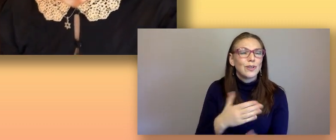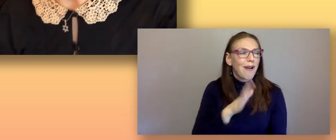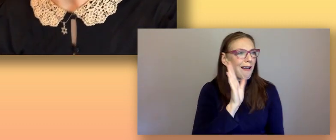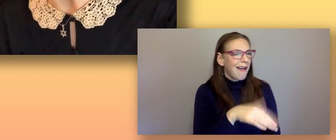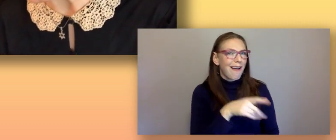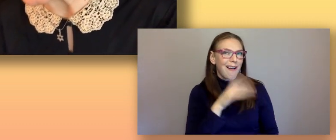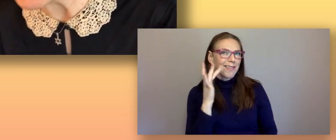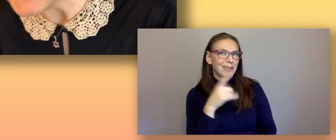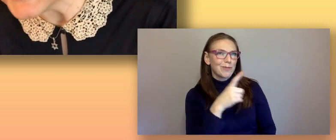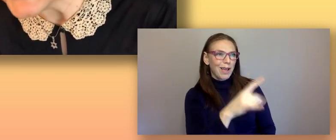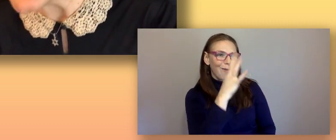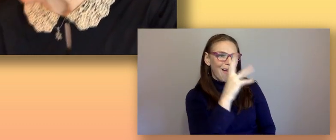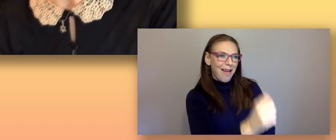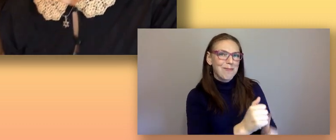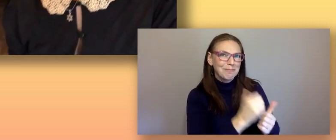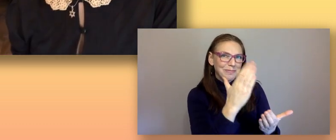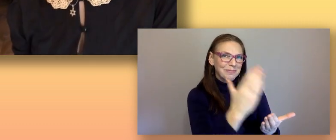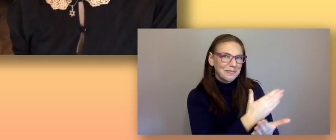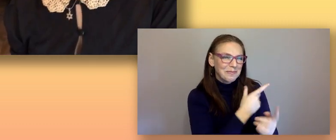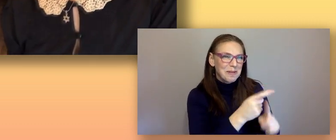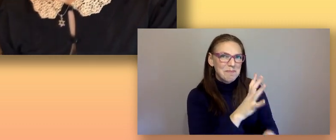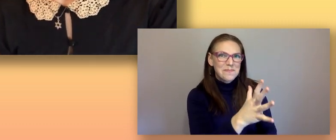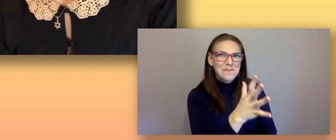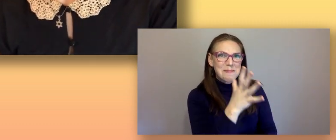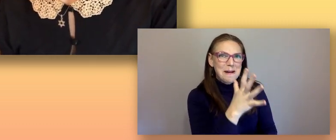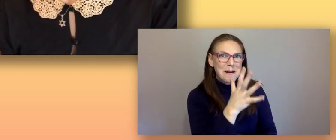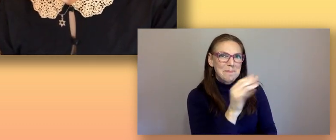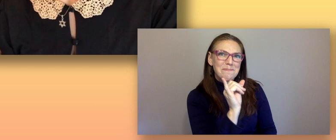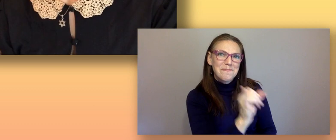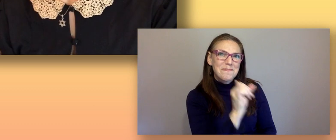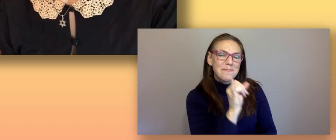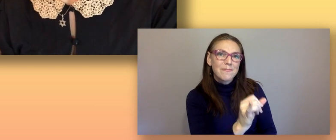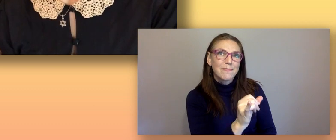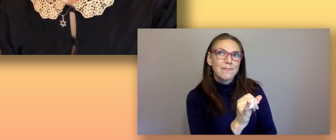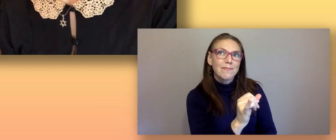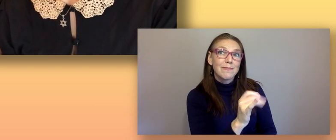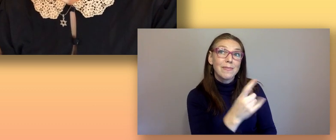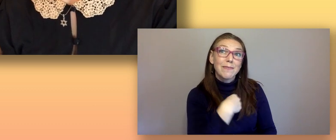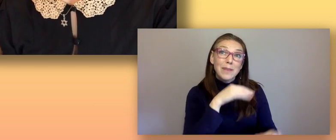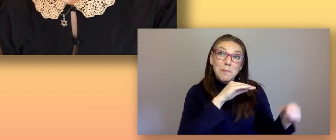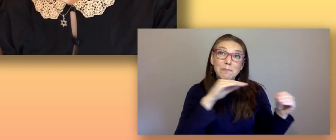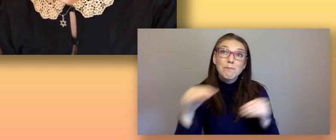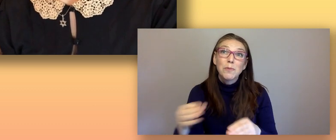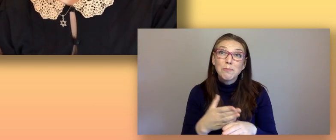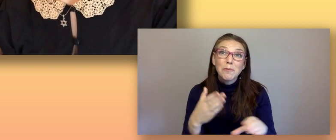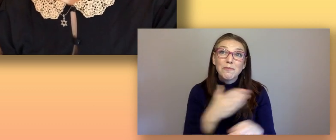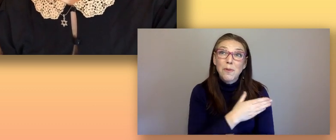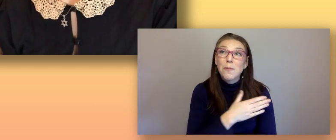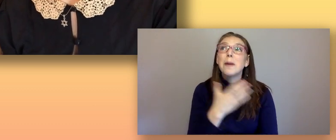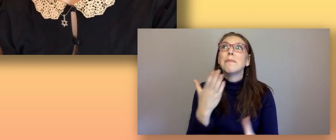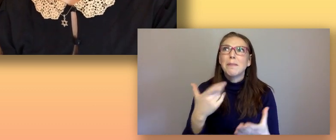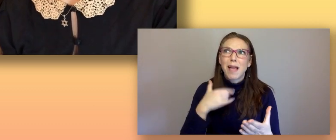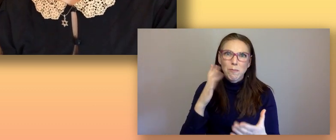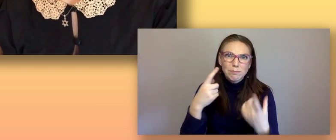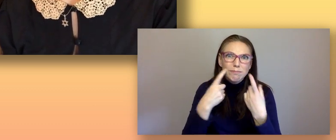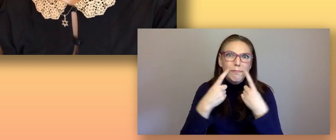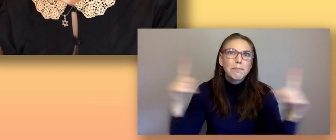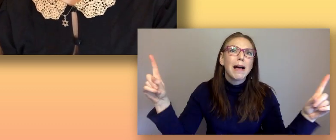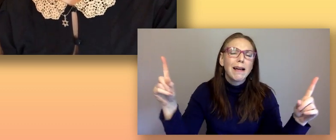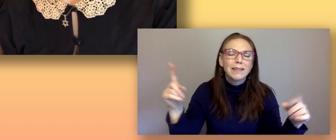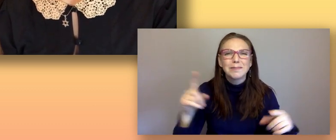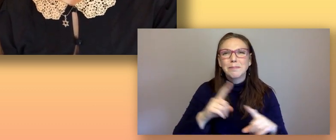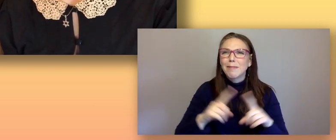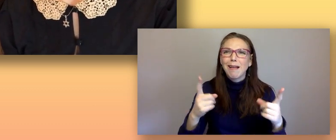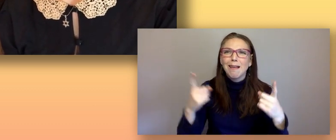Ah, that's where you got your music, eh? Maybe I'd have made it here if it weren't for that damn trap door on